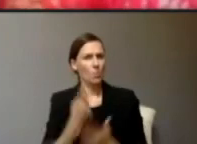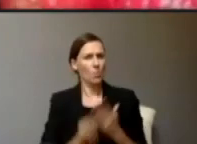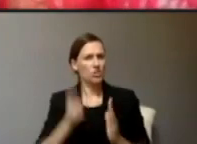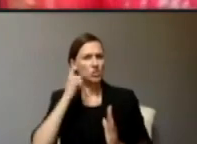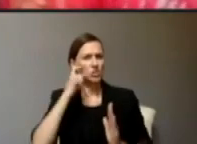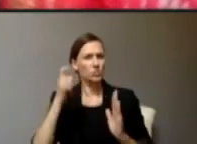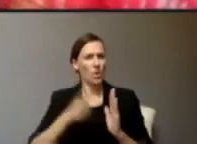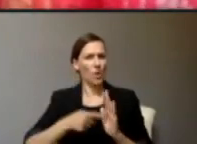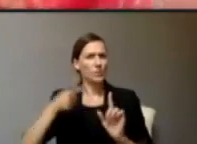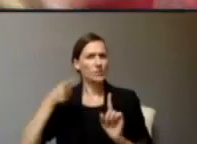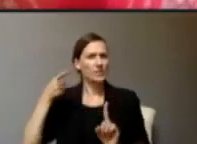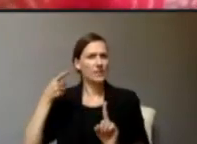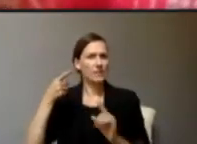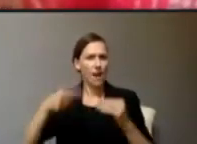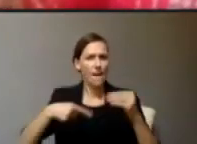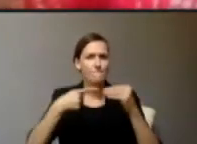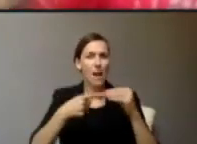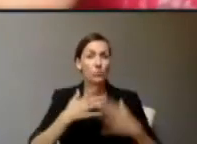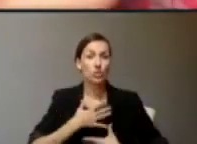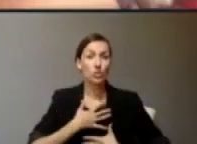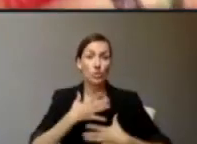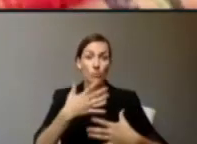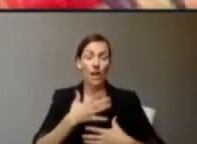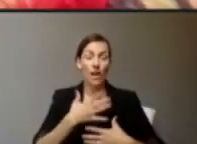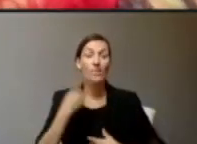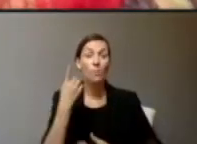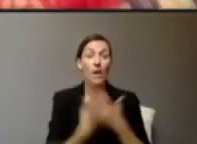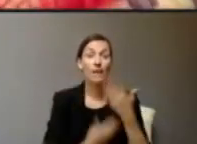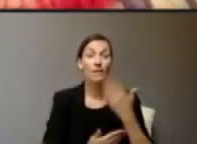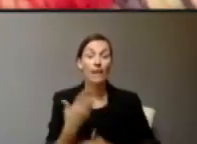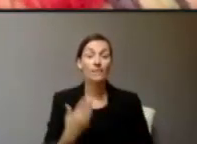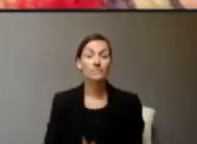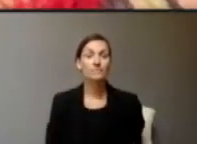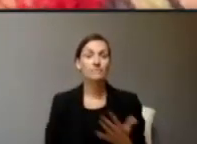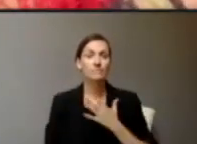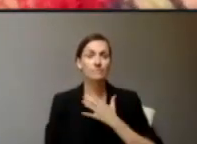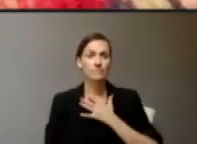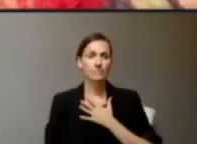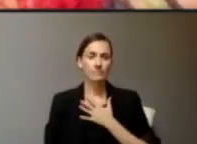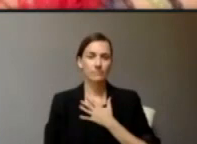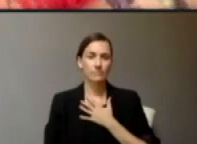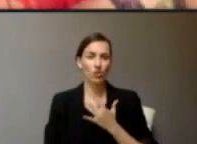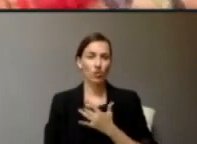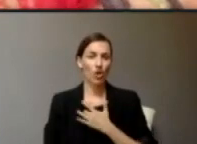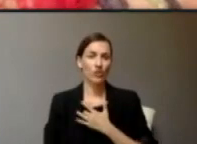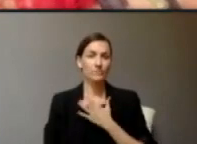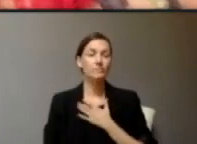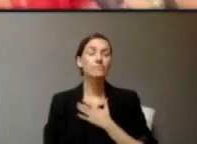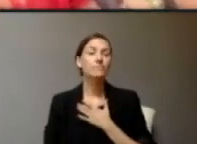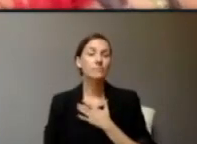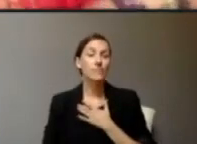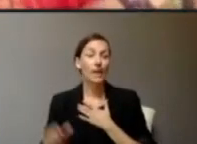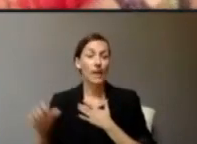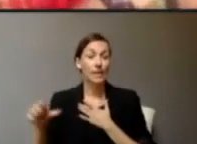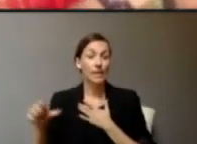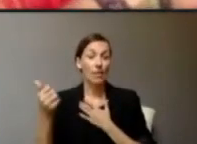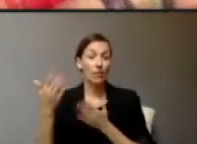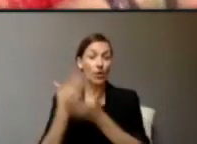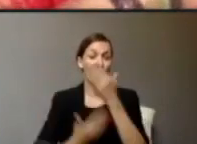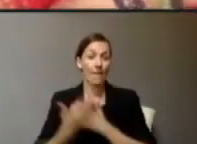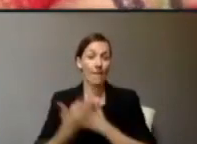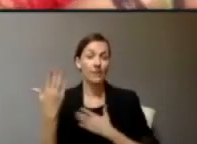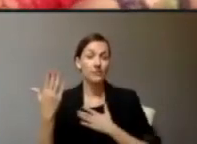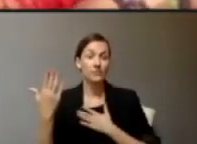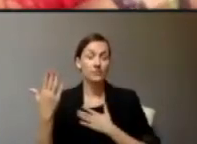your breath today. Take one hand and place it on your heart. Take the other hand, place